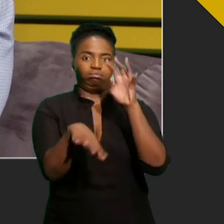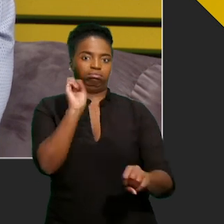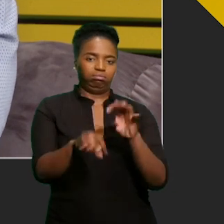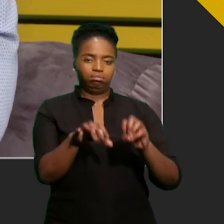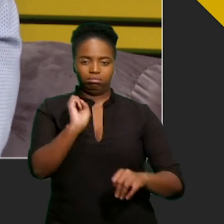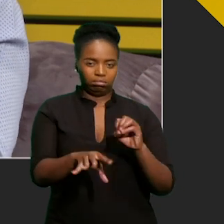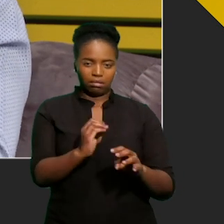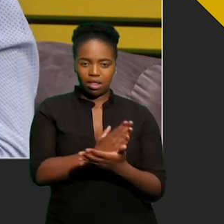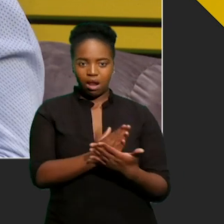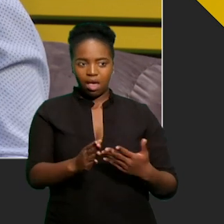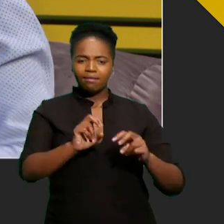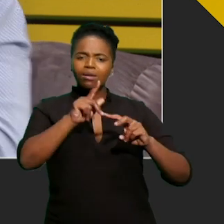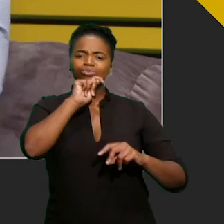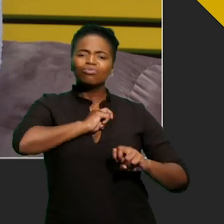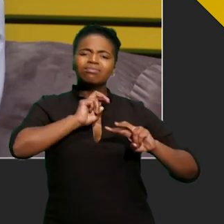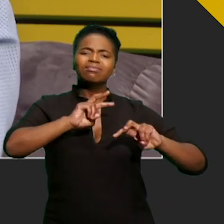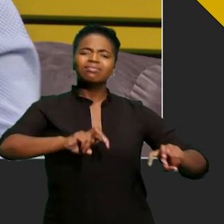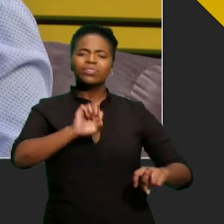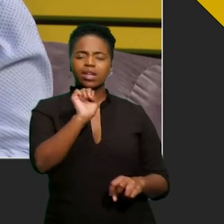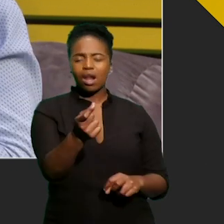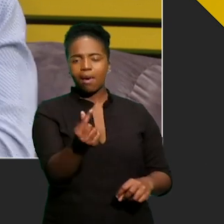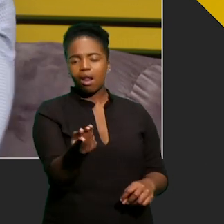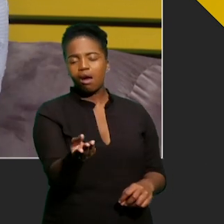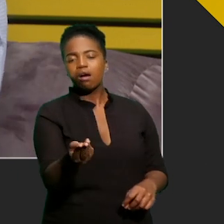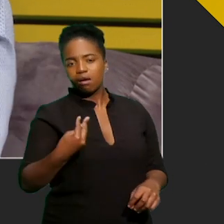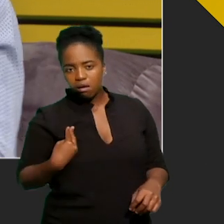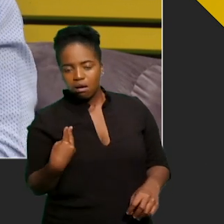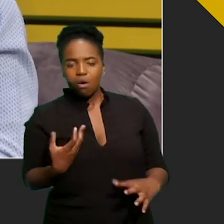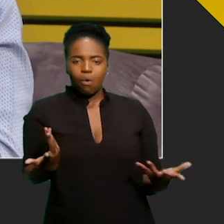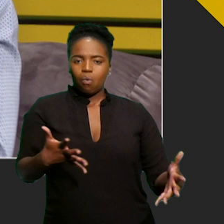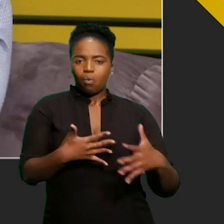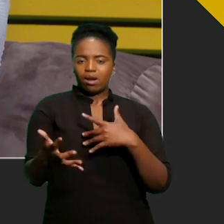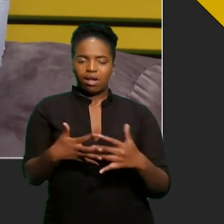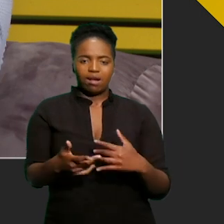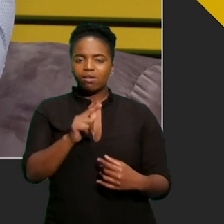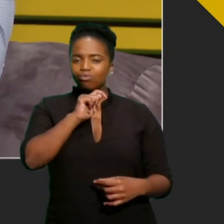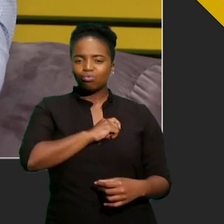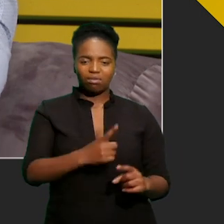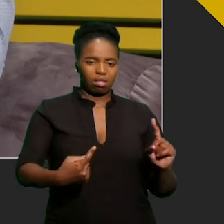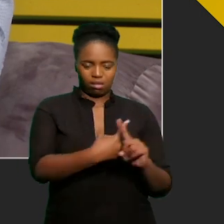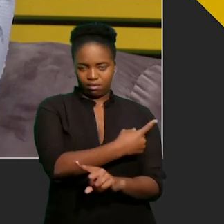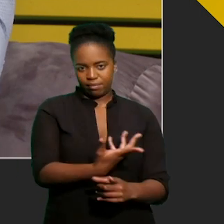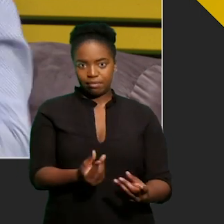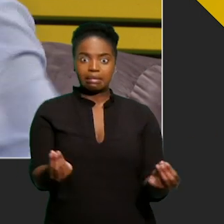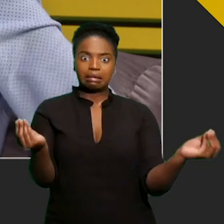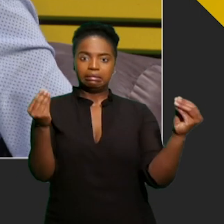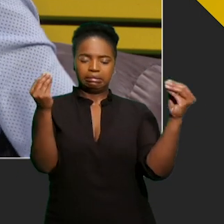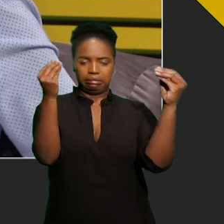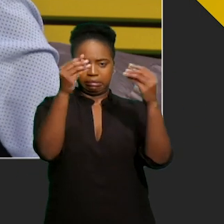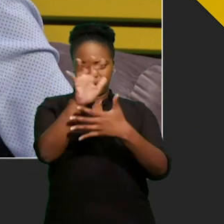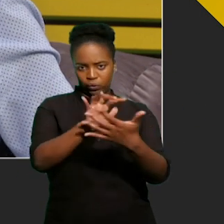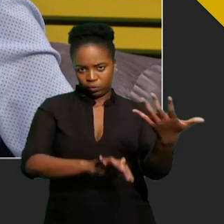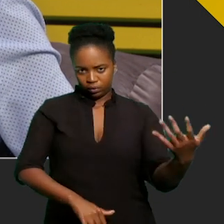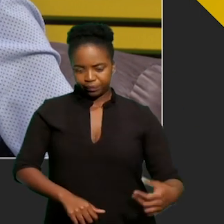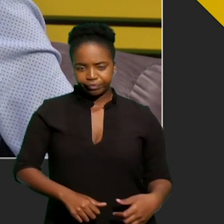particular subjects, to stories whereby manje bethathe imali noma they suppress the truth and elevate the truth as it doesn't